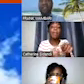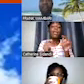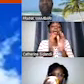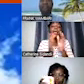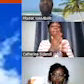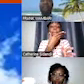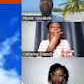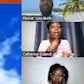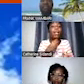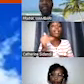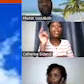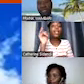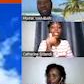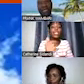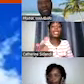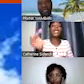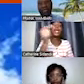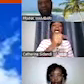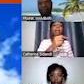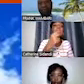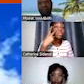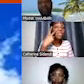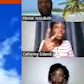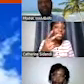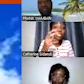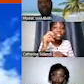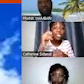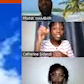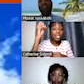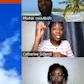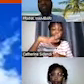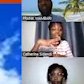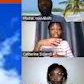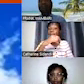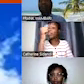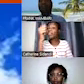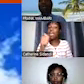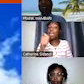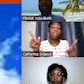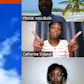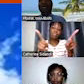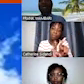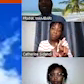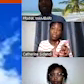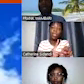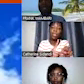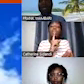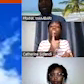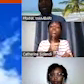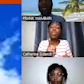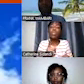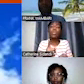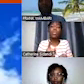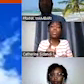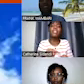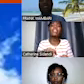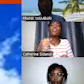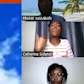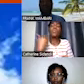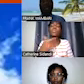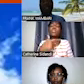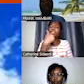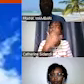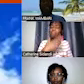even come to see the son. So she was telling me, I can't forgive and I'll never forgive.